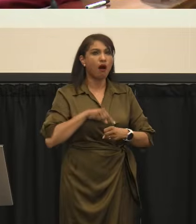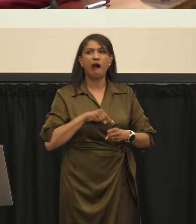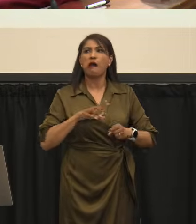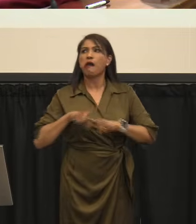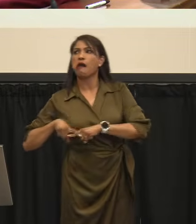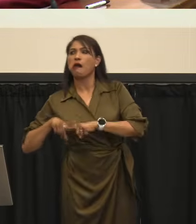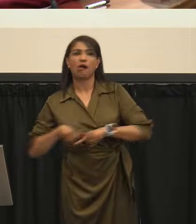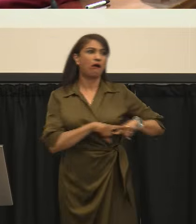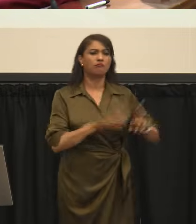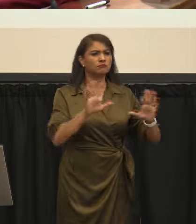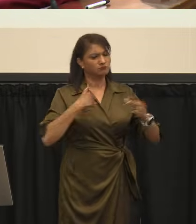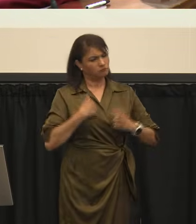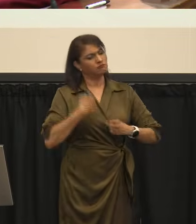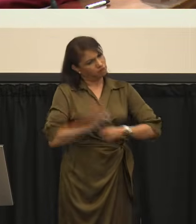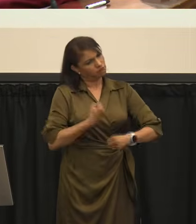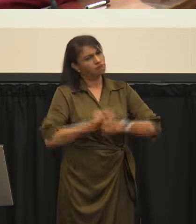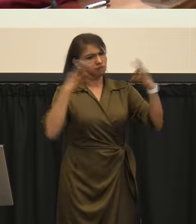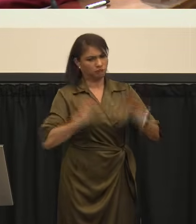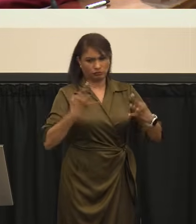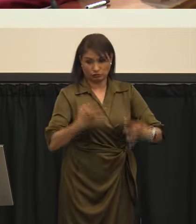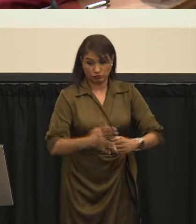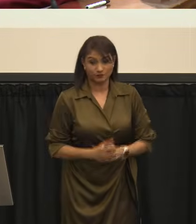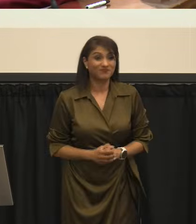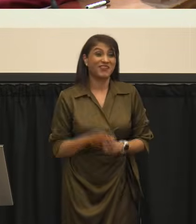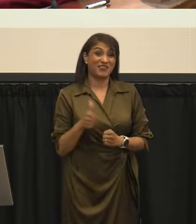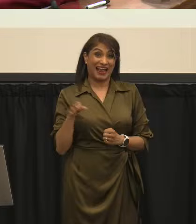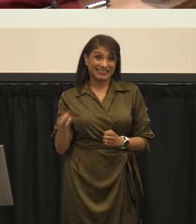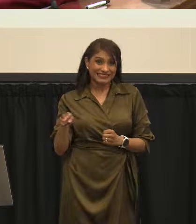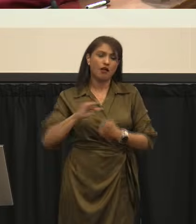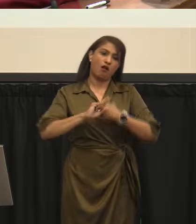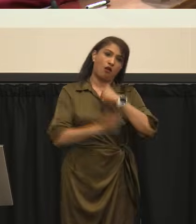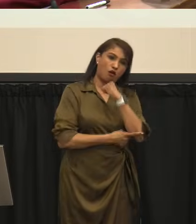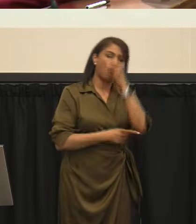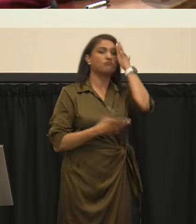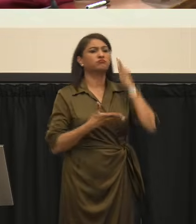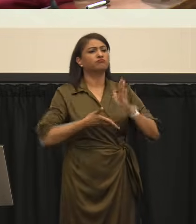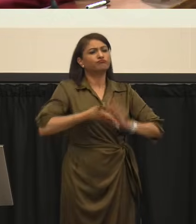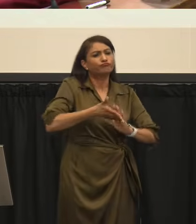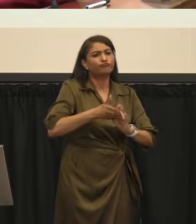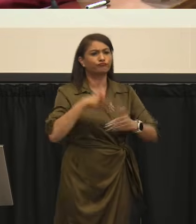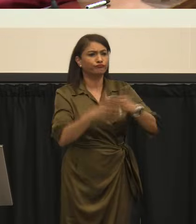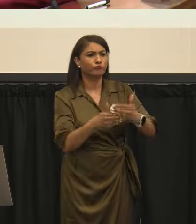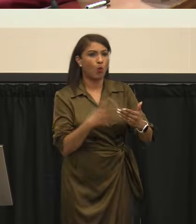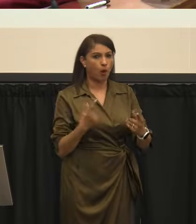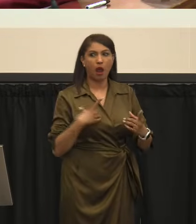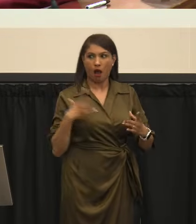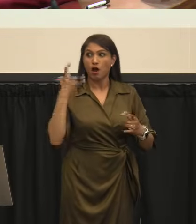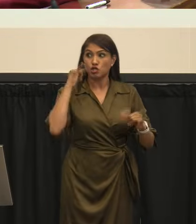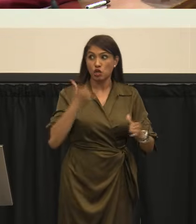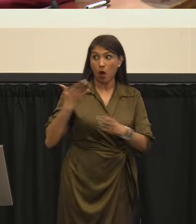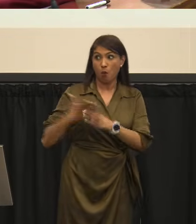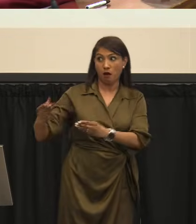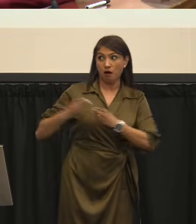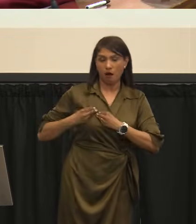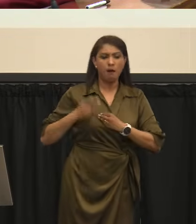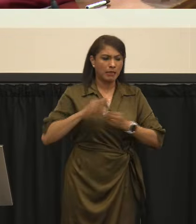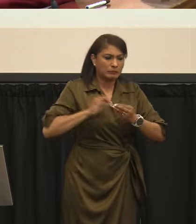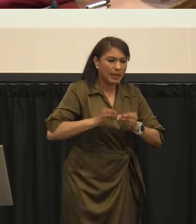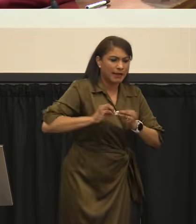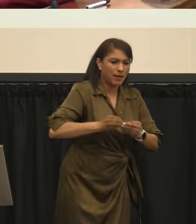makers. There should be, that onus should be on us as the decision makers of